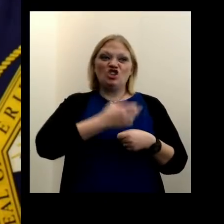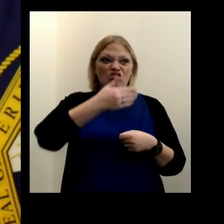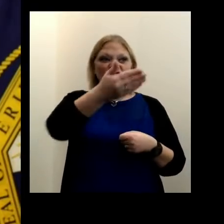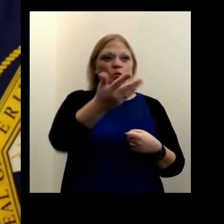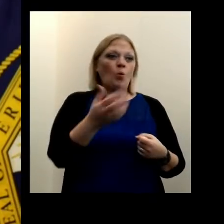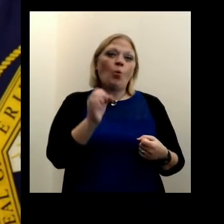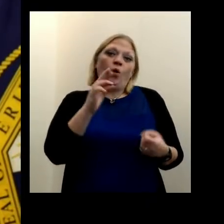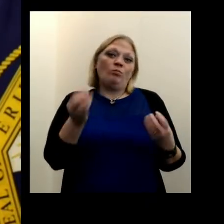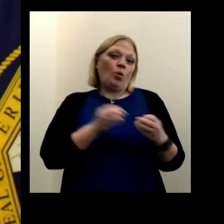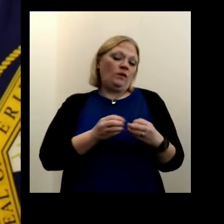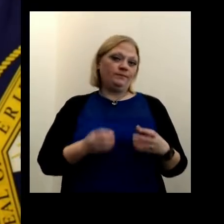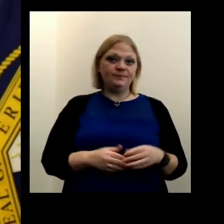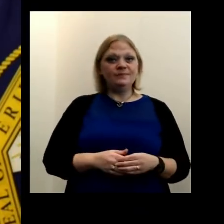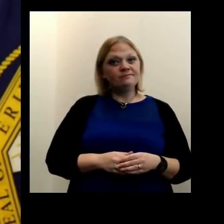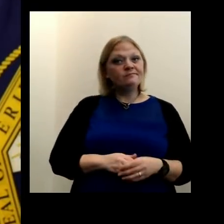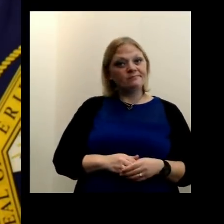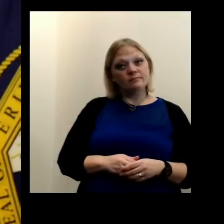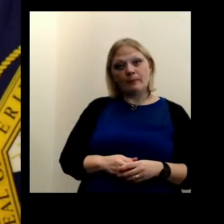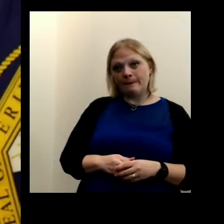more.